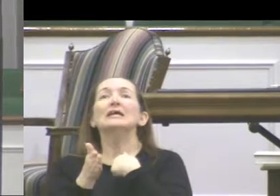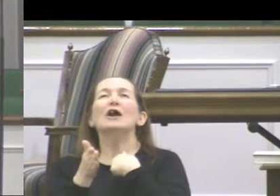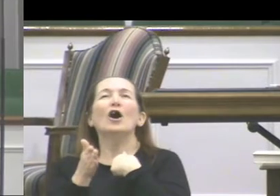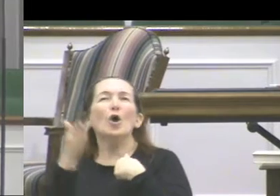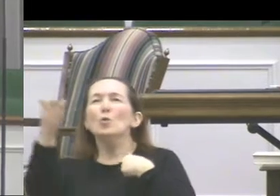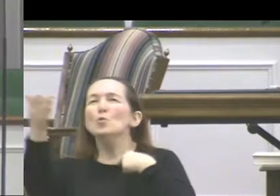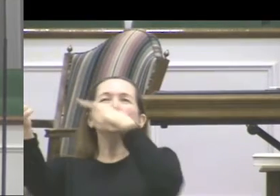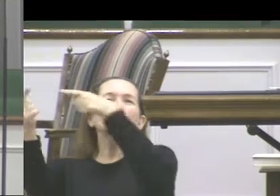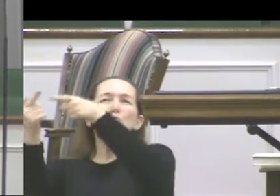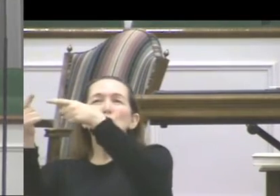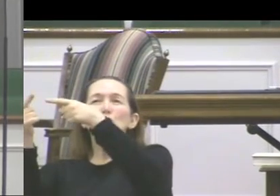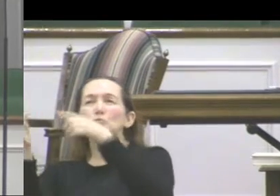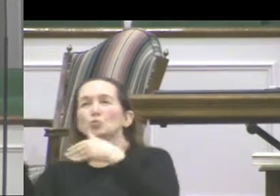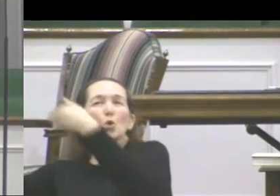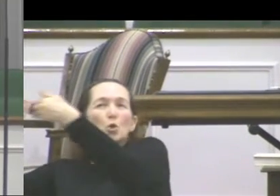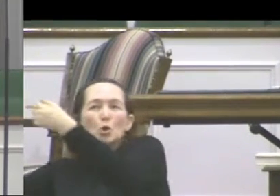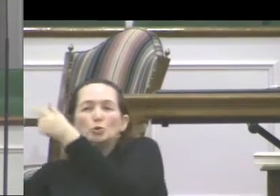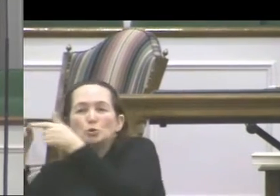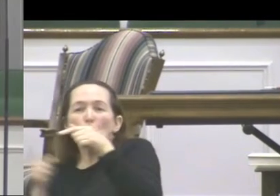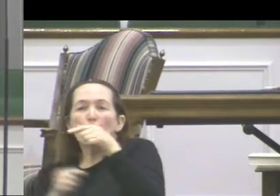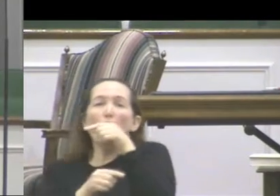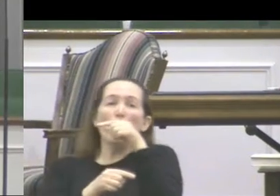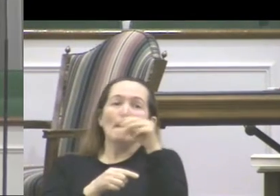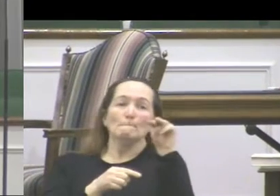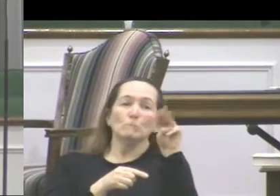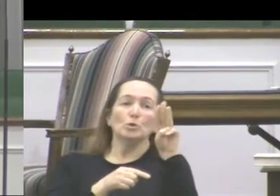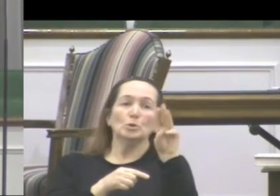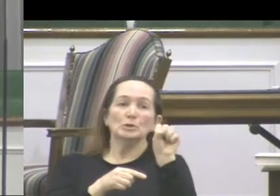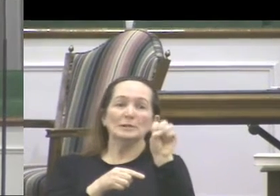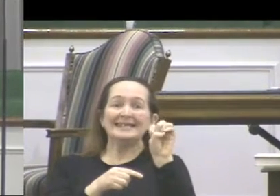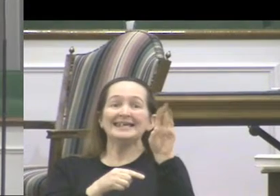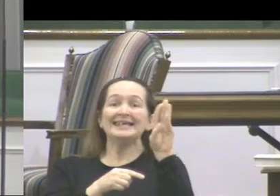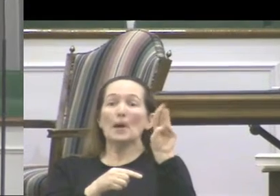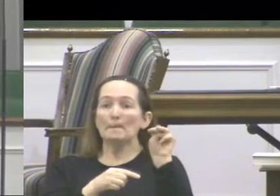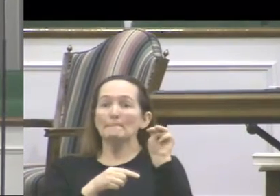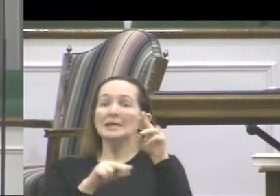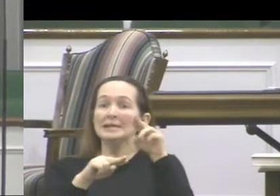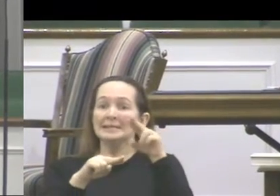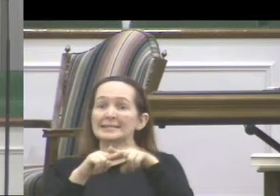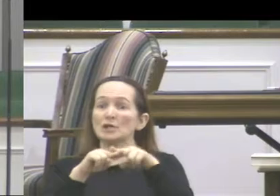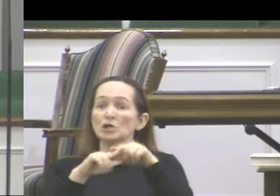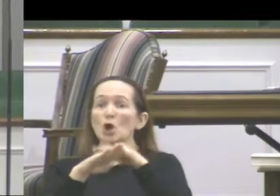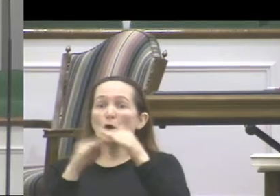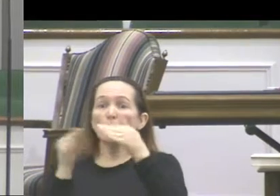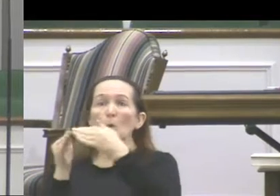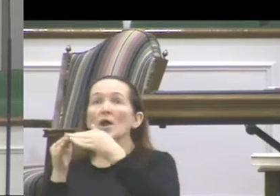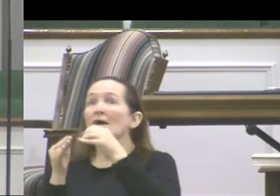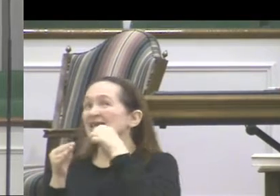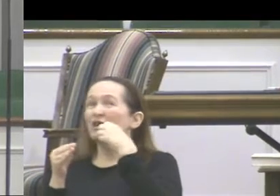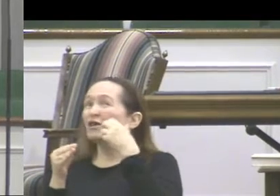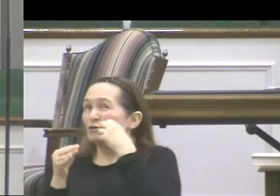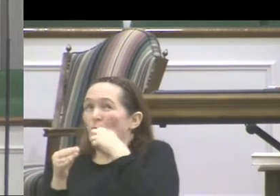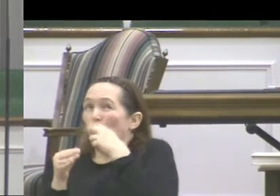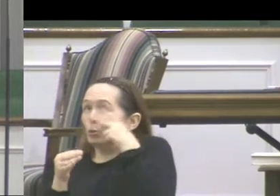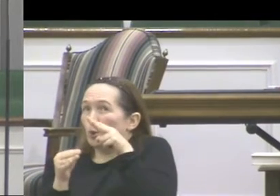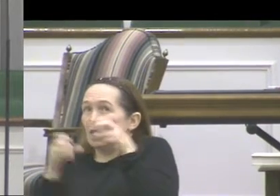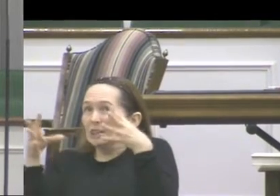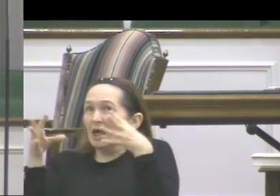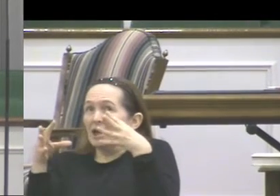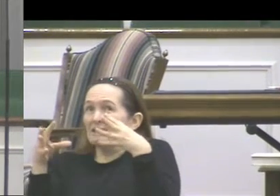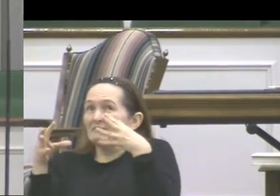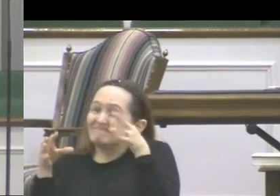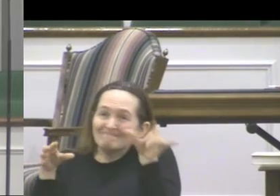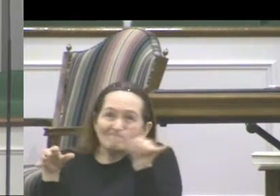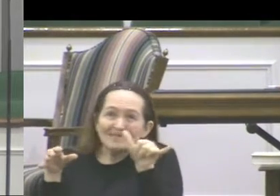the museum where it is, sitting on a corner over there. Doesn't look a lot like that. Kind